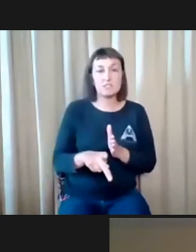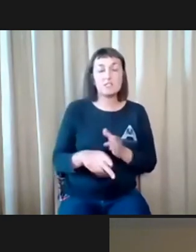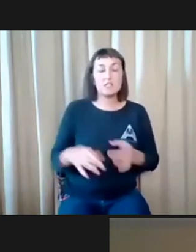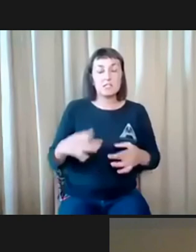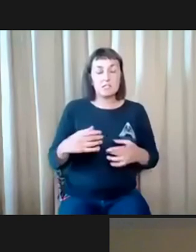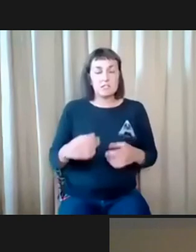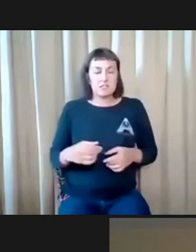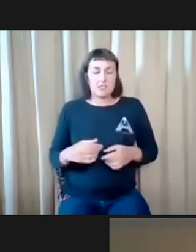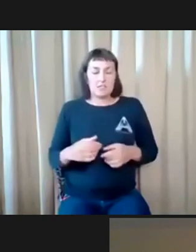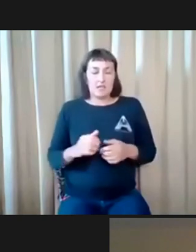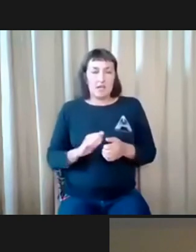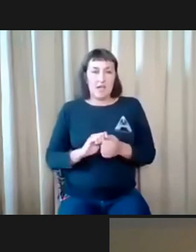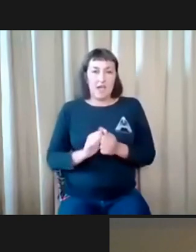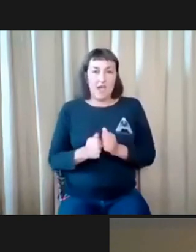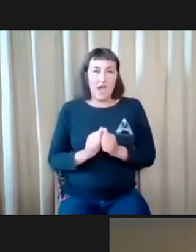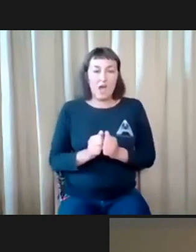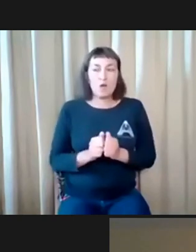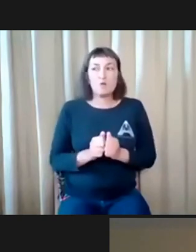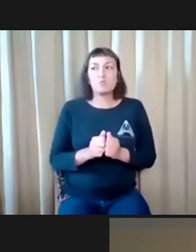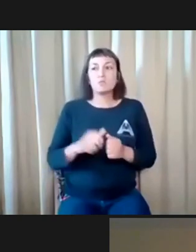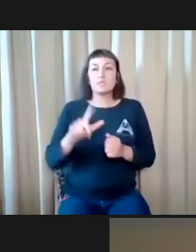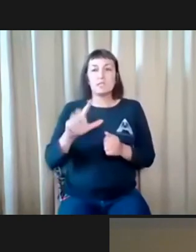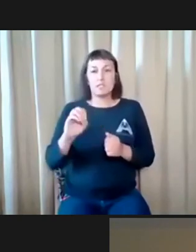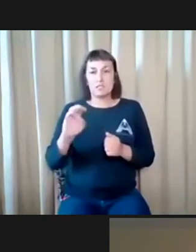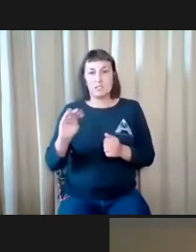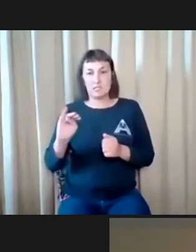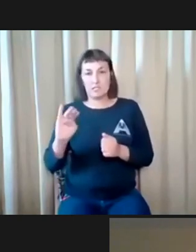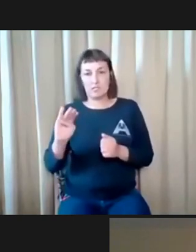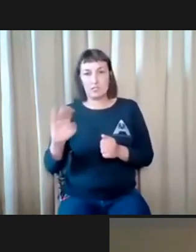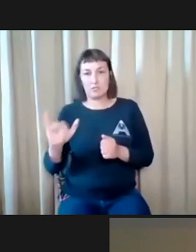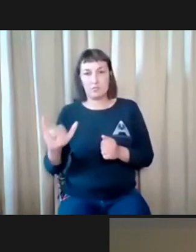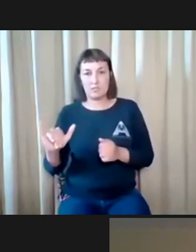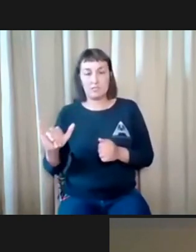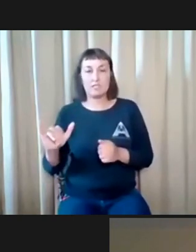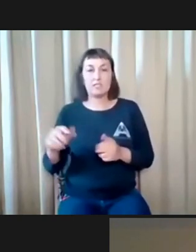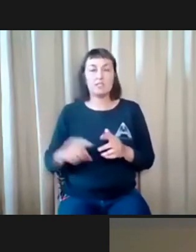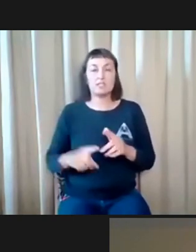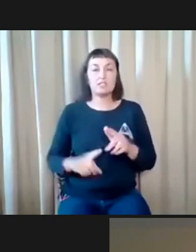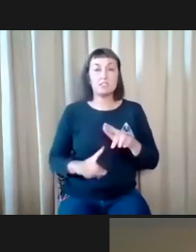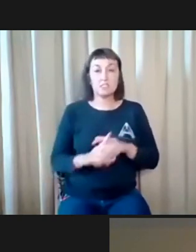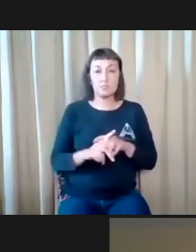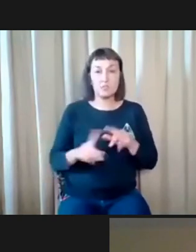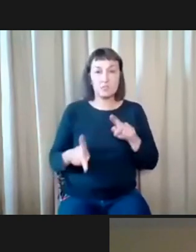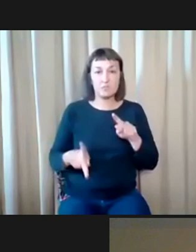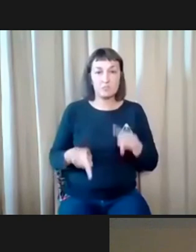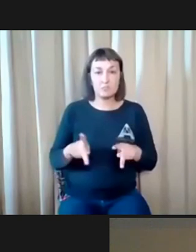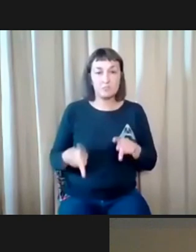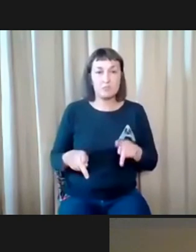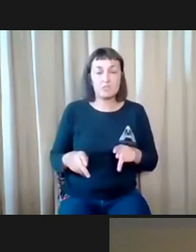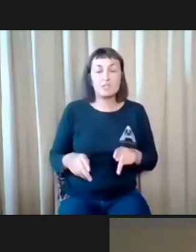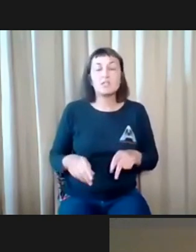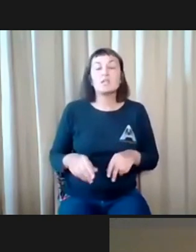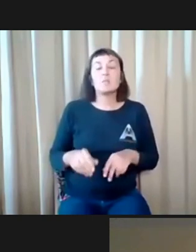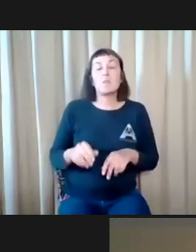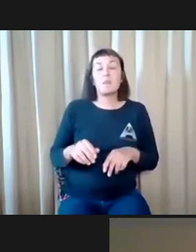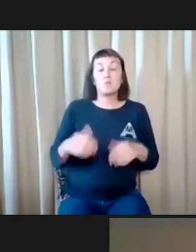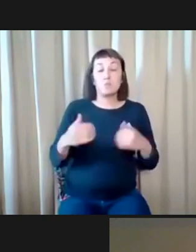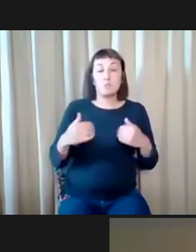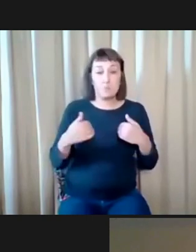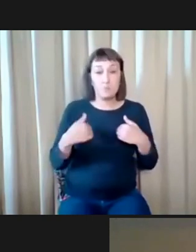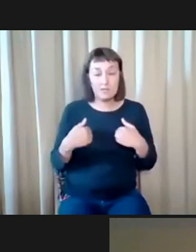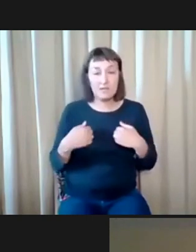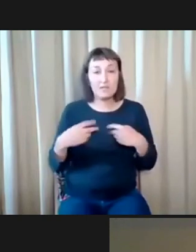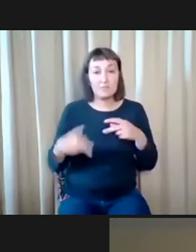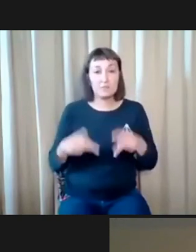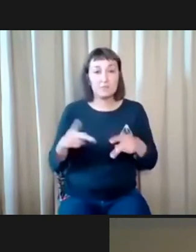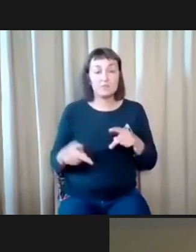we lobby and how we get people to show up. But I will share that we had a lot of people show up for both of those meetings virtually.